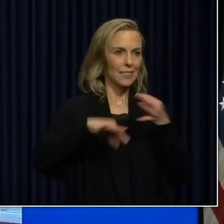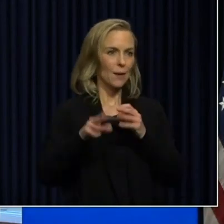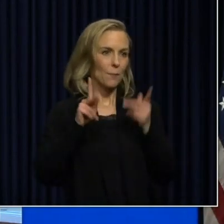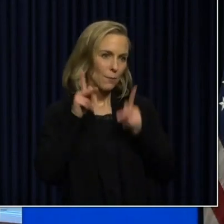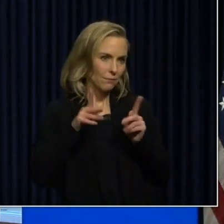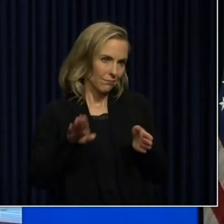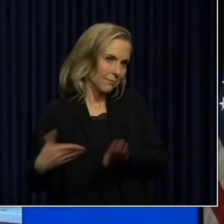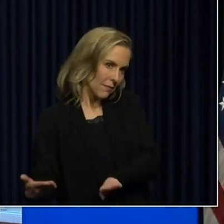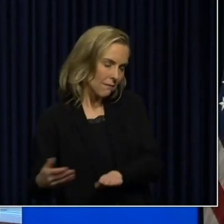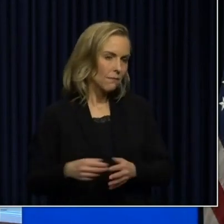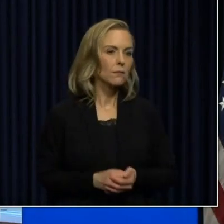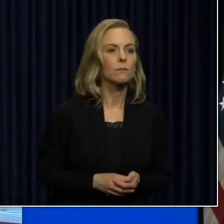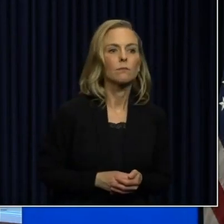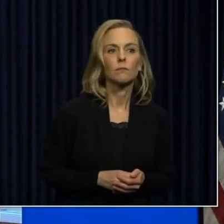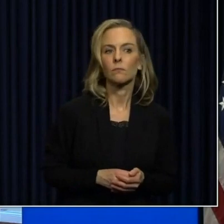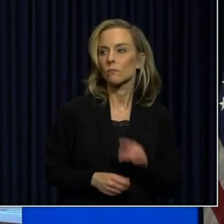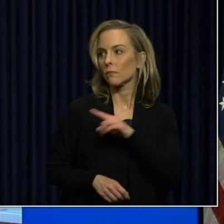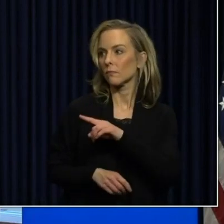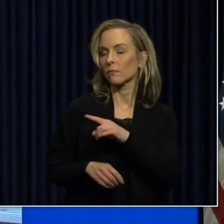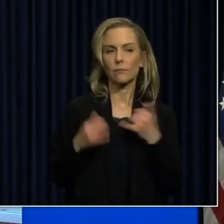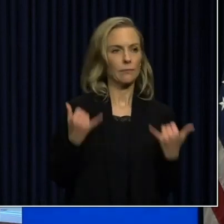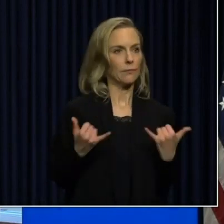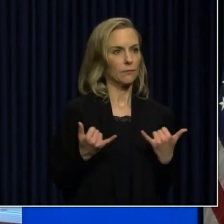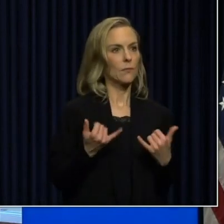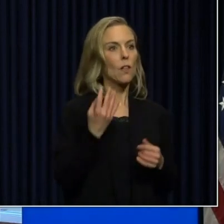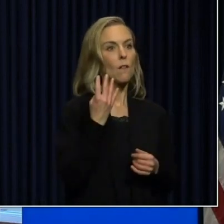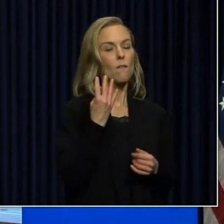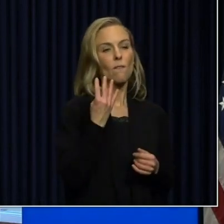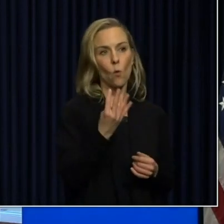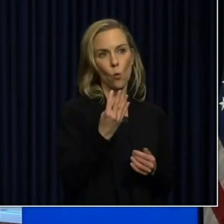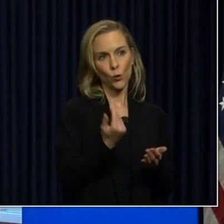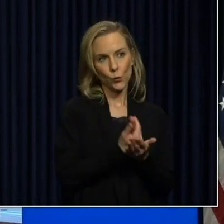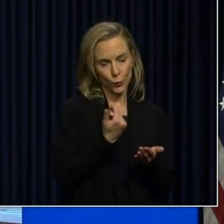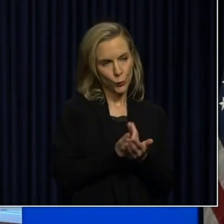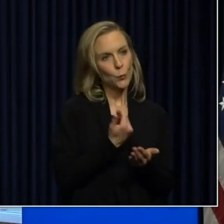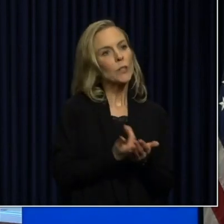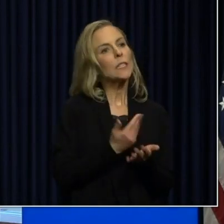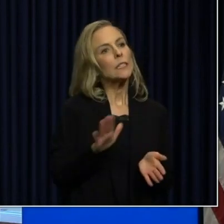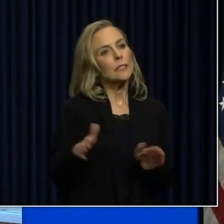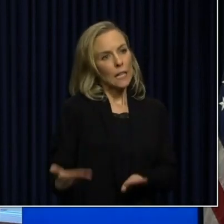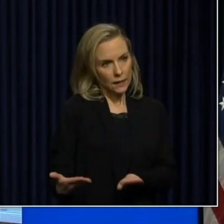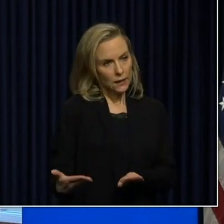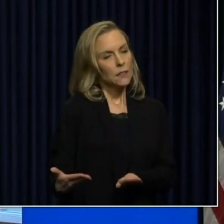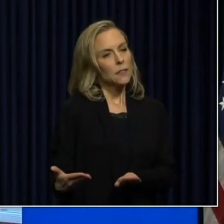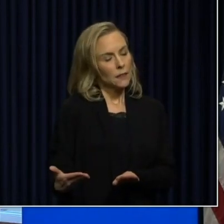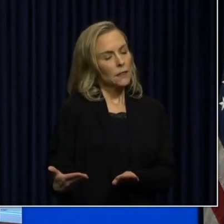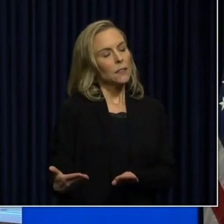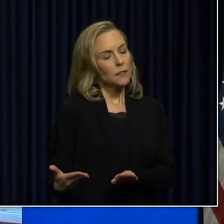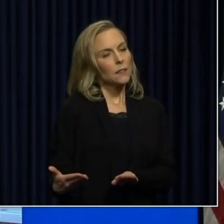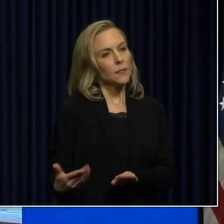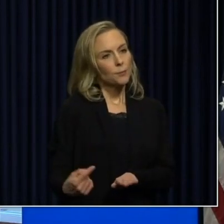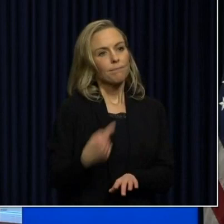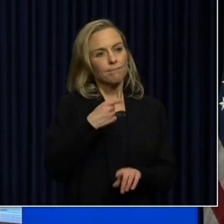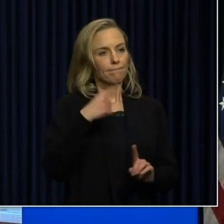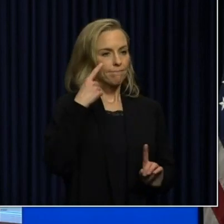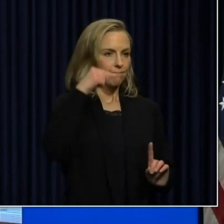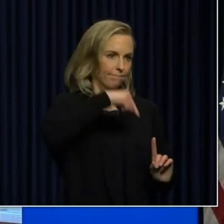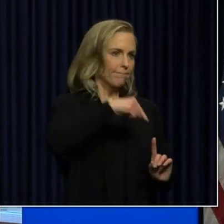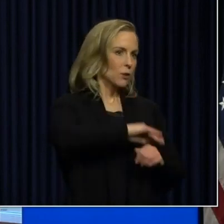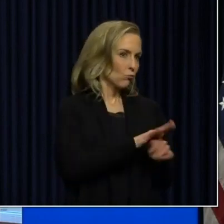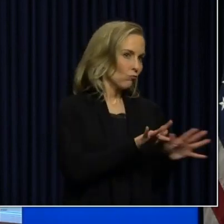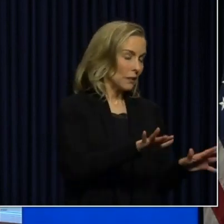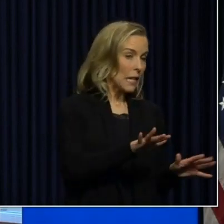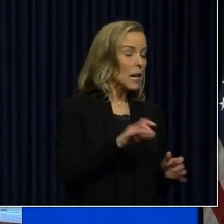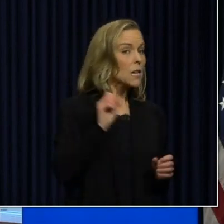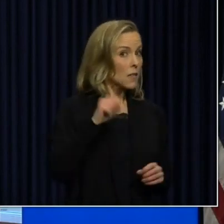So today we have 4 new deaths to the coronavirus. And while that's significantly less than